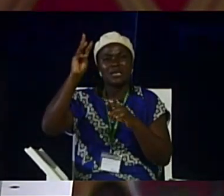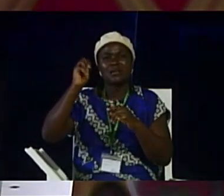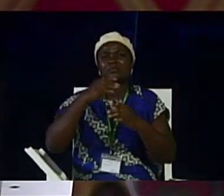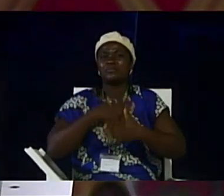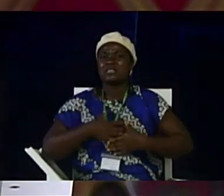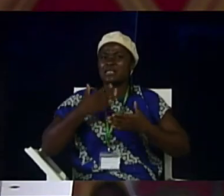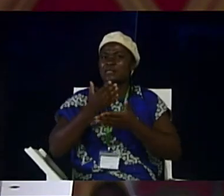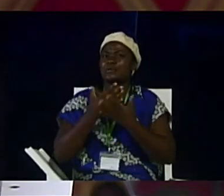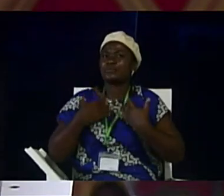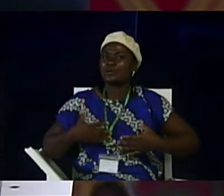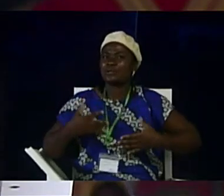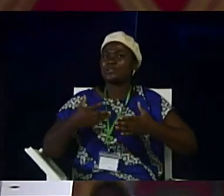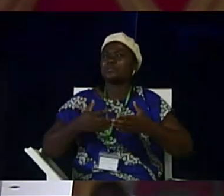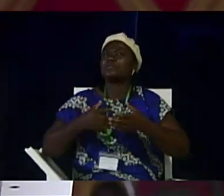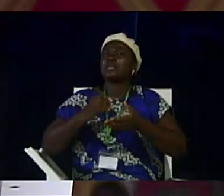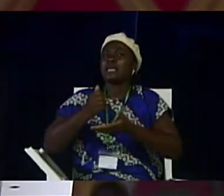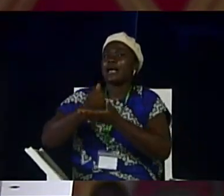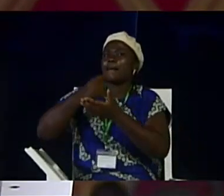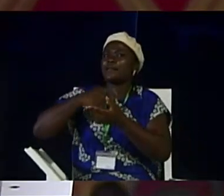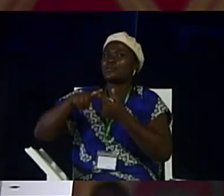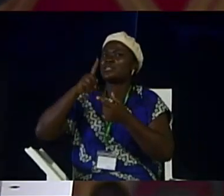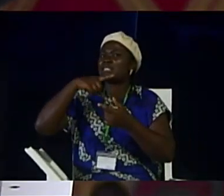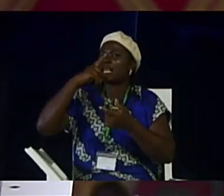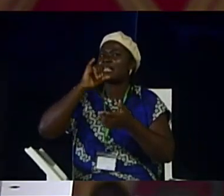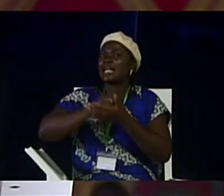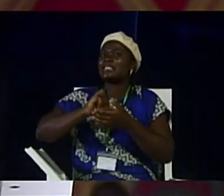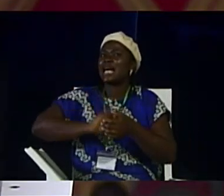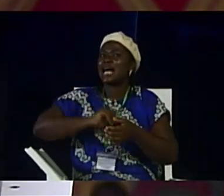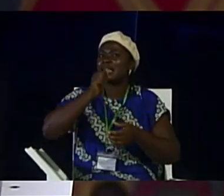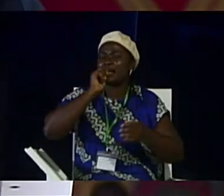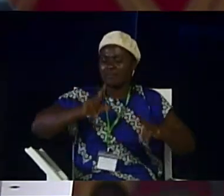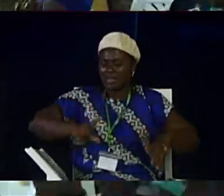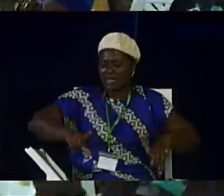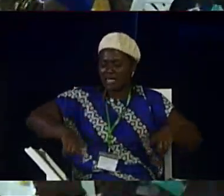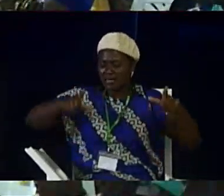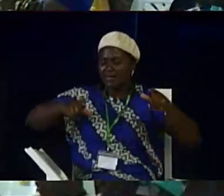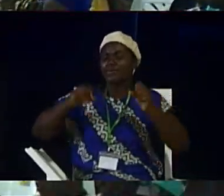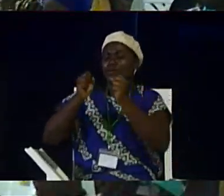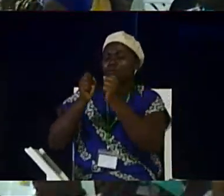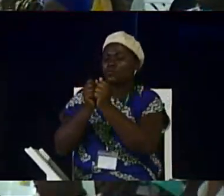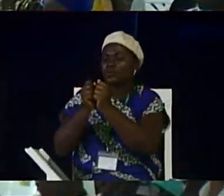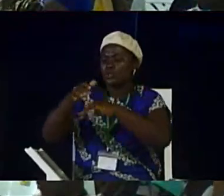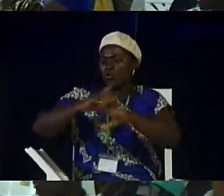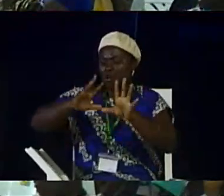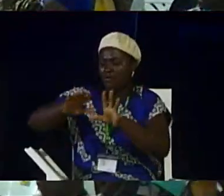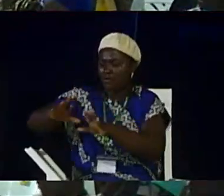somebody holler and say, tonight I'm leaving with overflow.